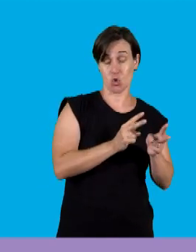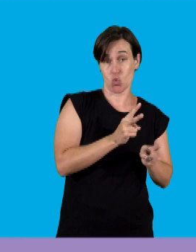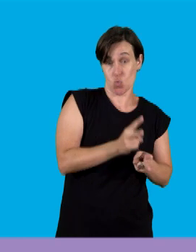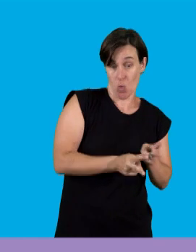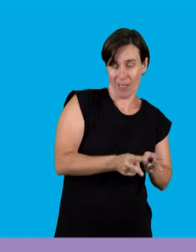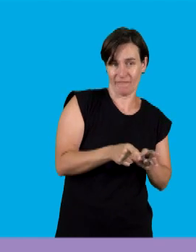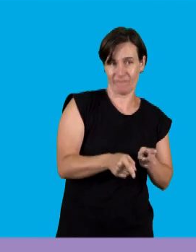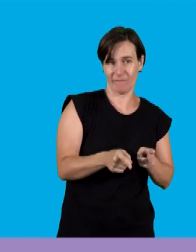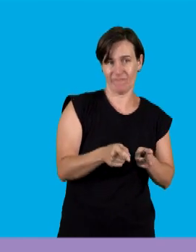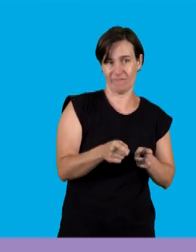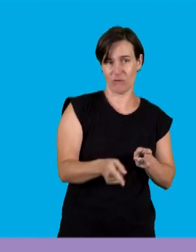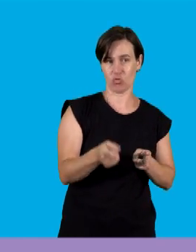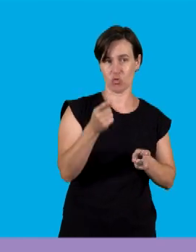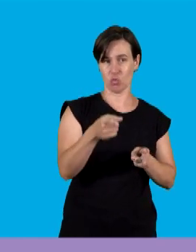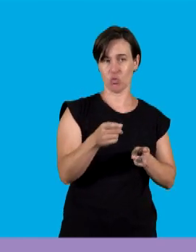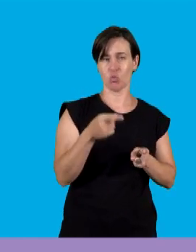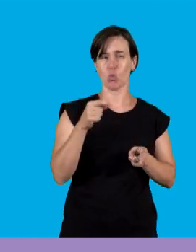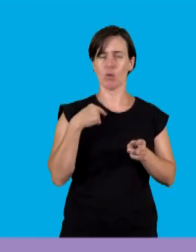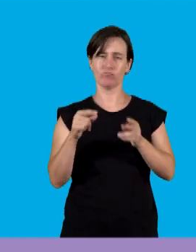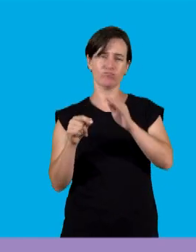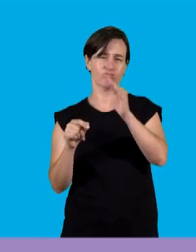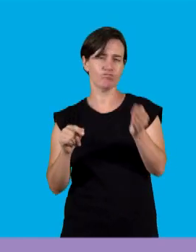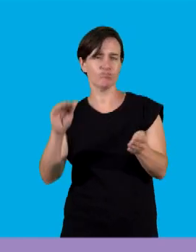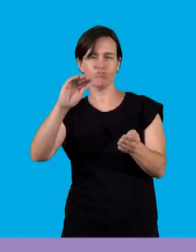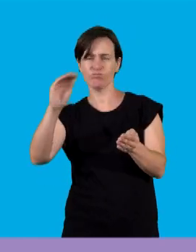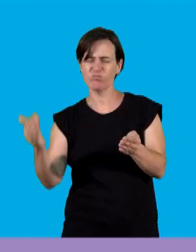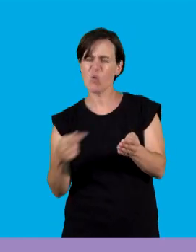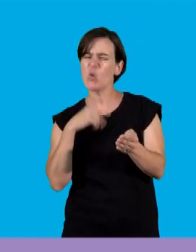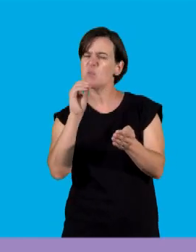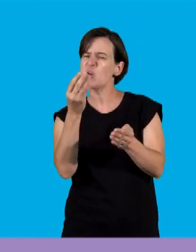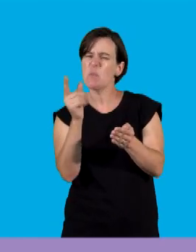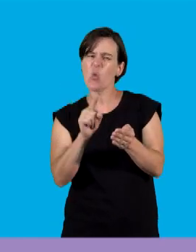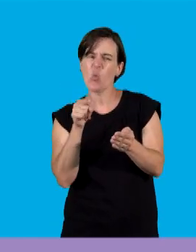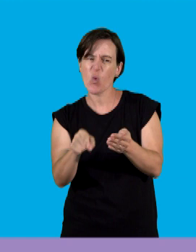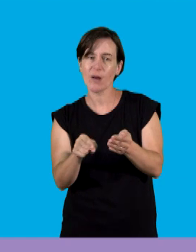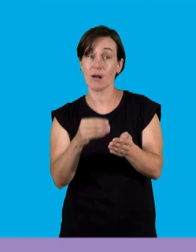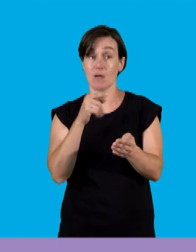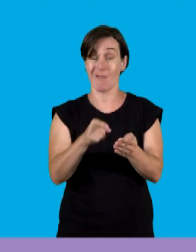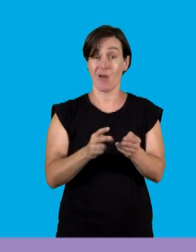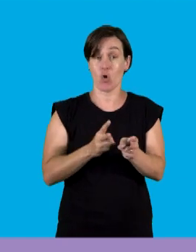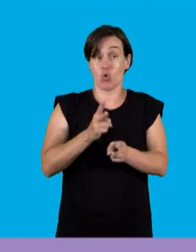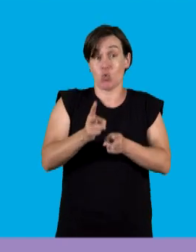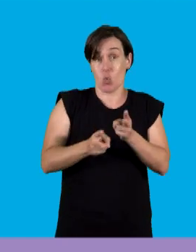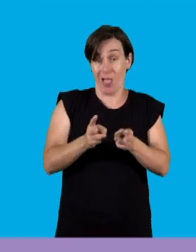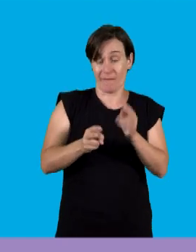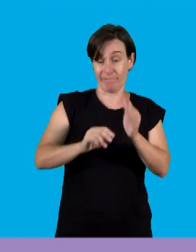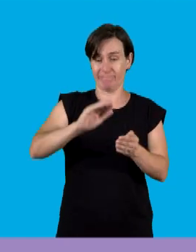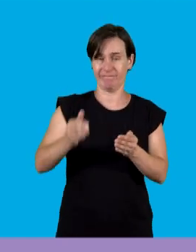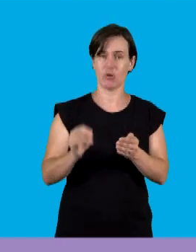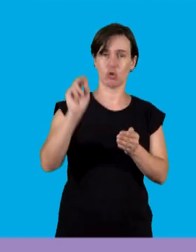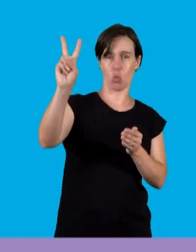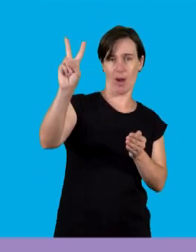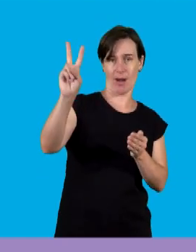to substitute. So what are we going to substitute? Well, in the place of n, we are going to place there